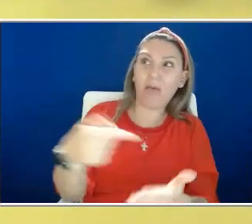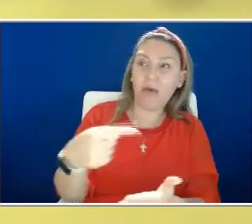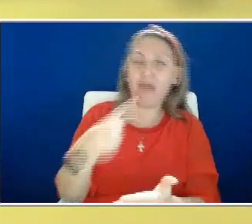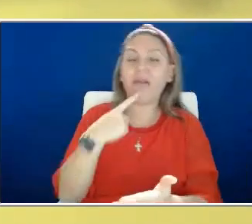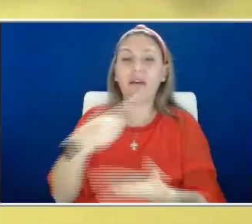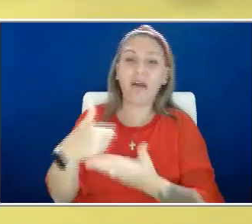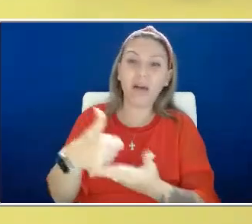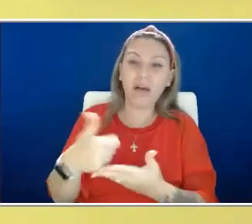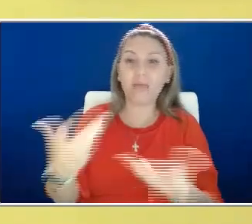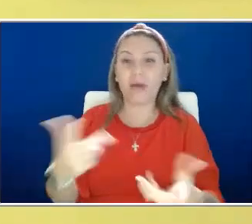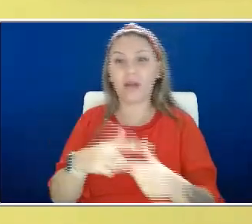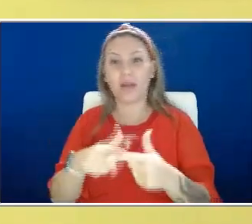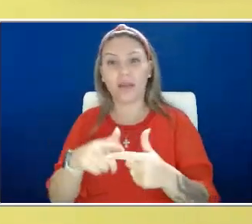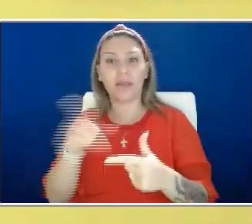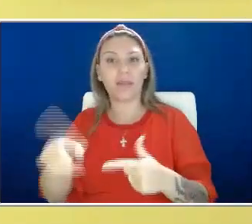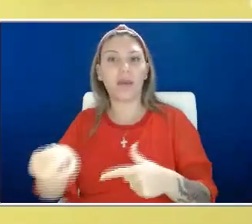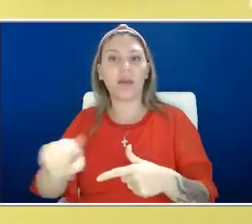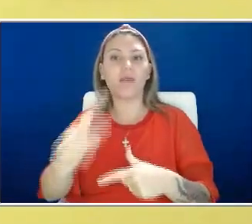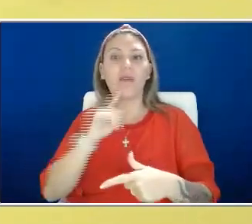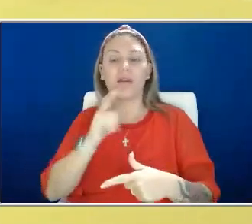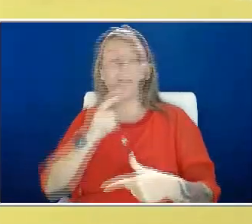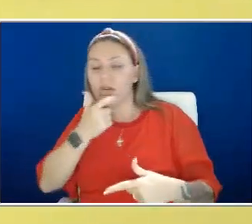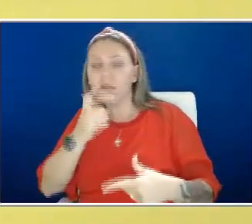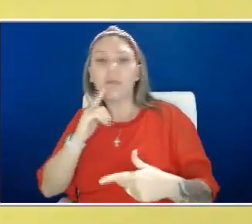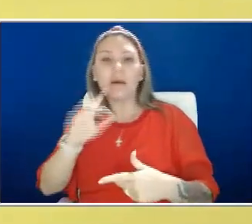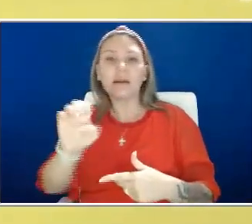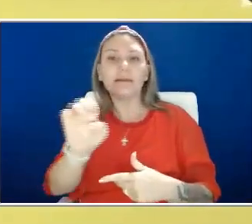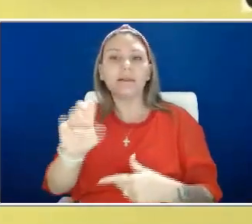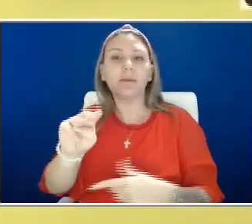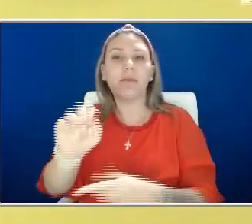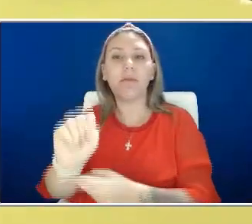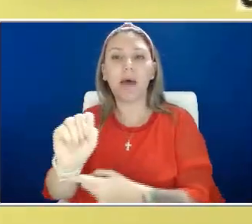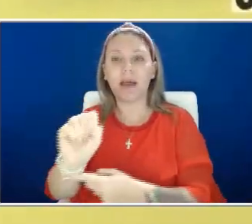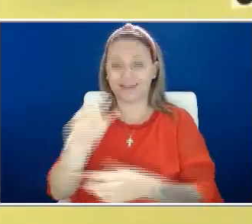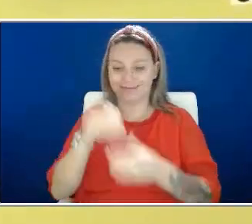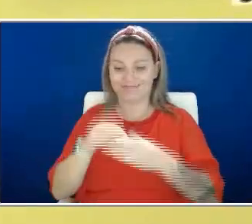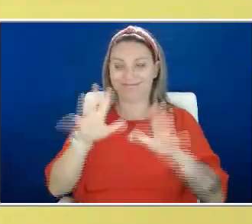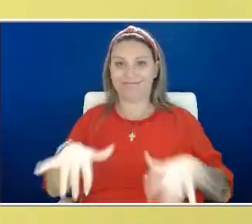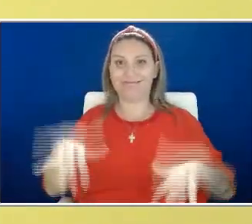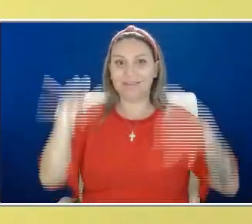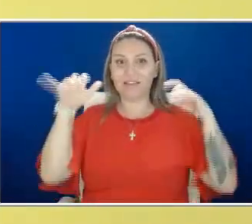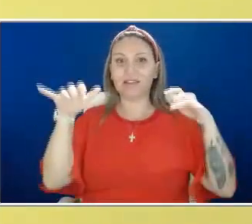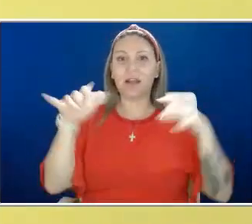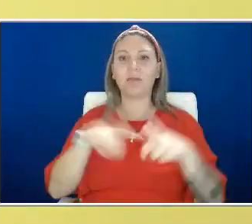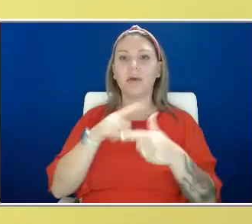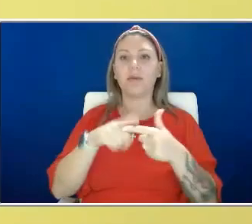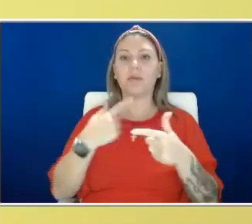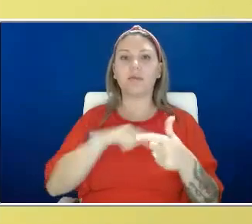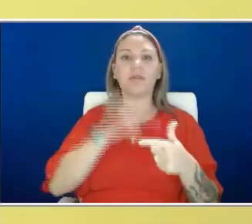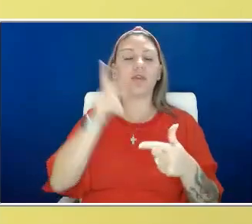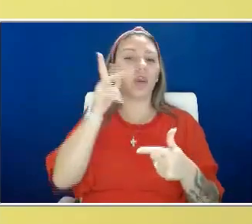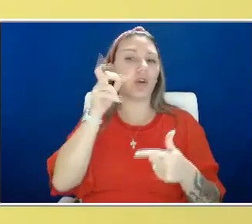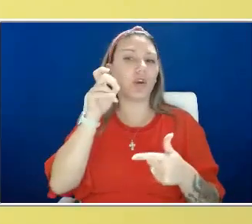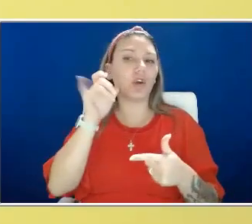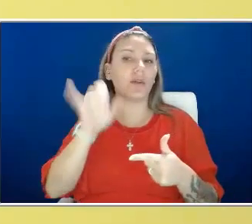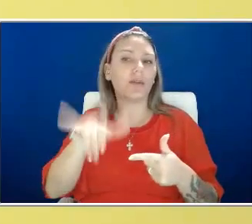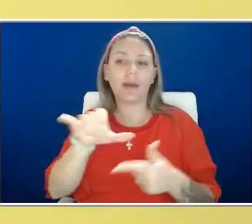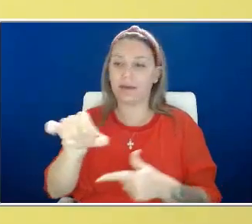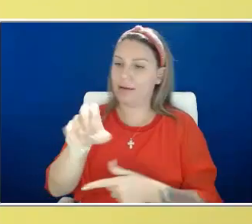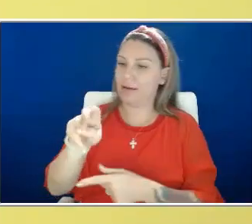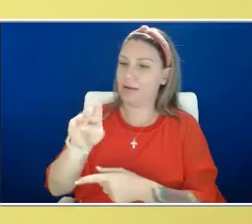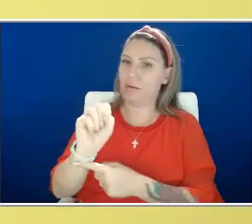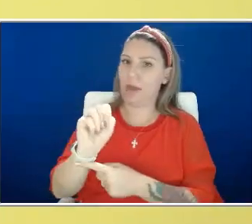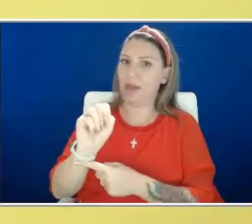will radio EMS that's within the stadium. We're hearing that on the EMS radio here